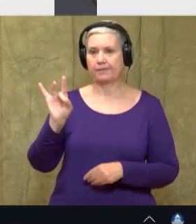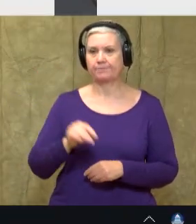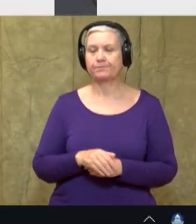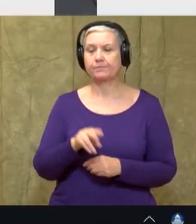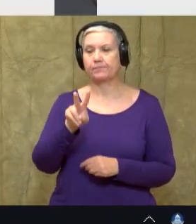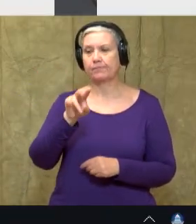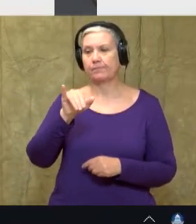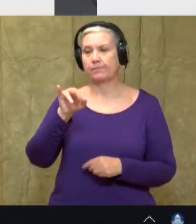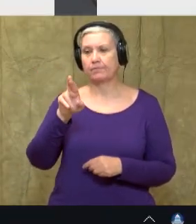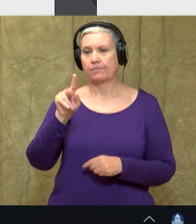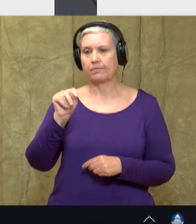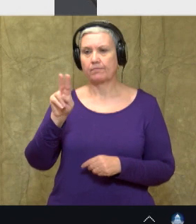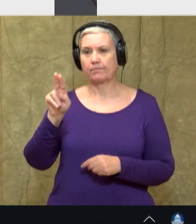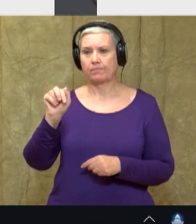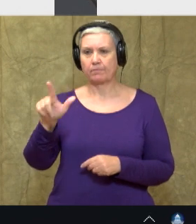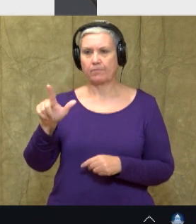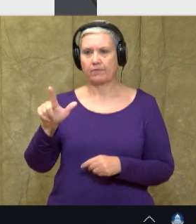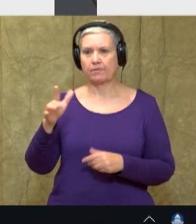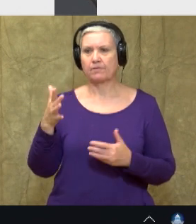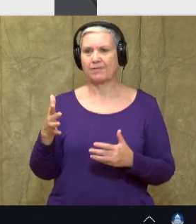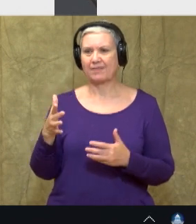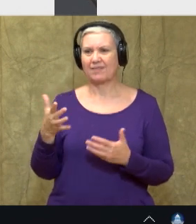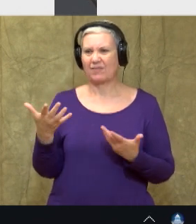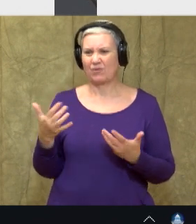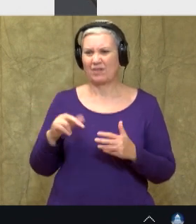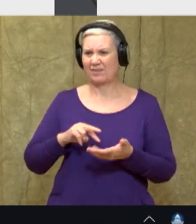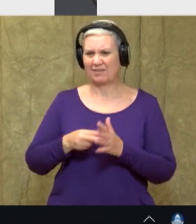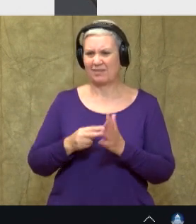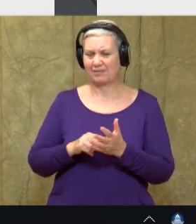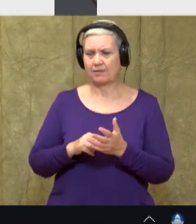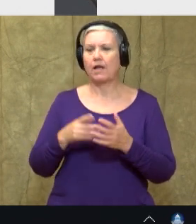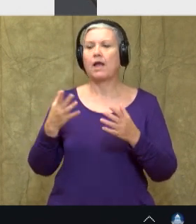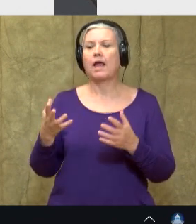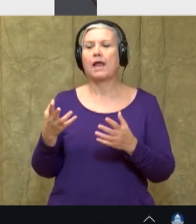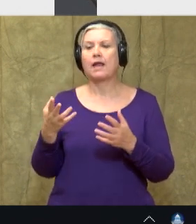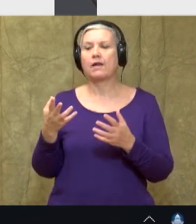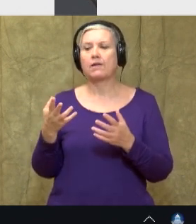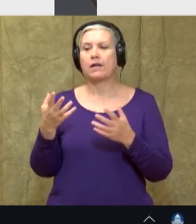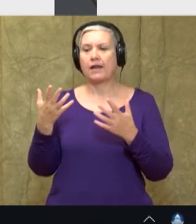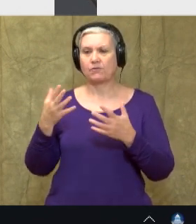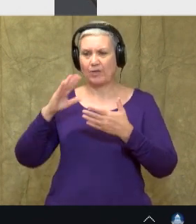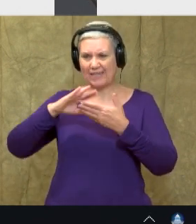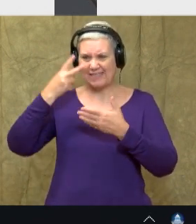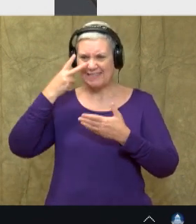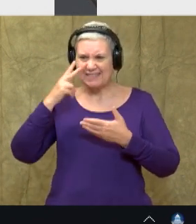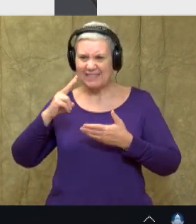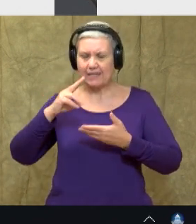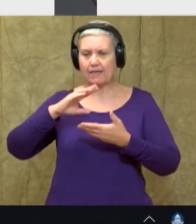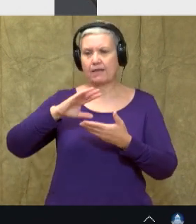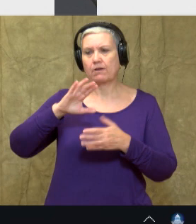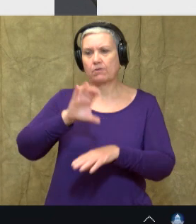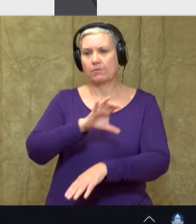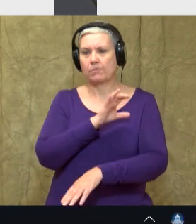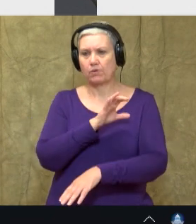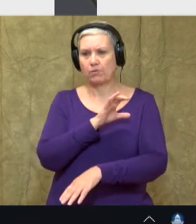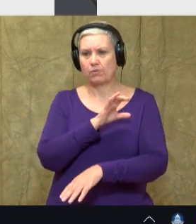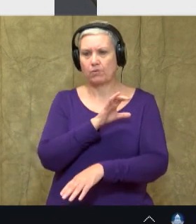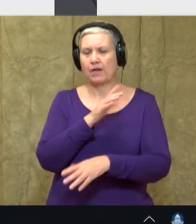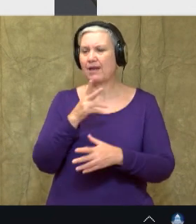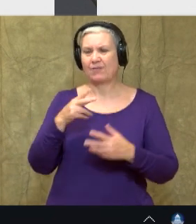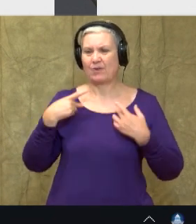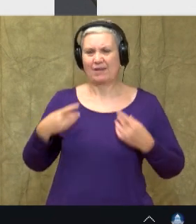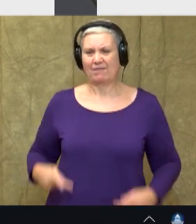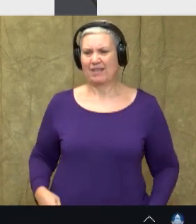Virtual is an adjective used to describe something that exists over a computer, rather than through a